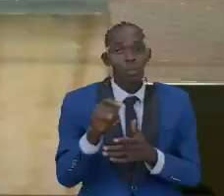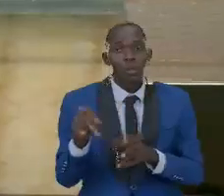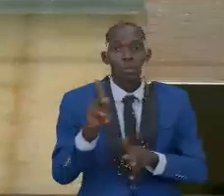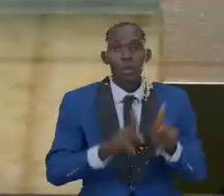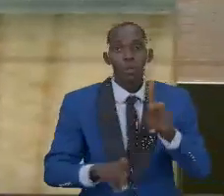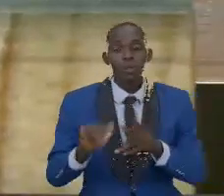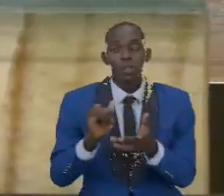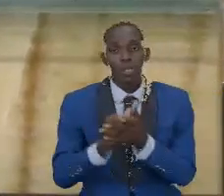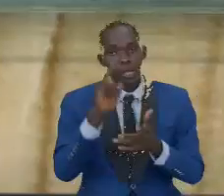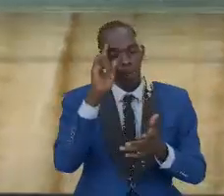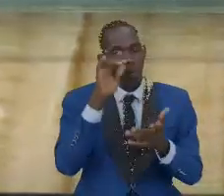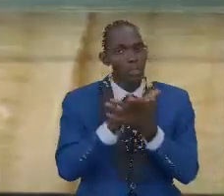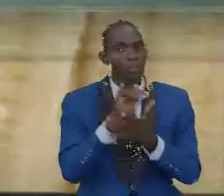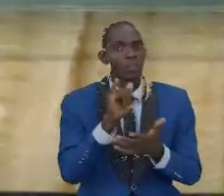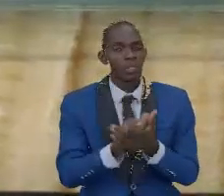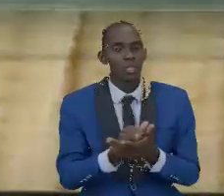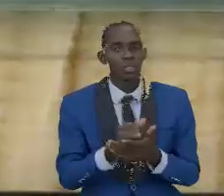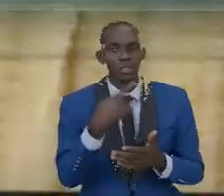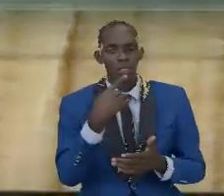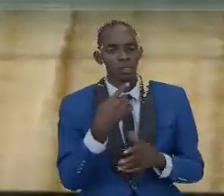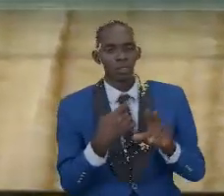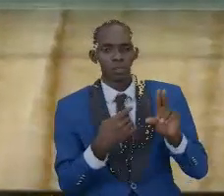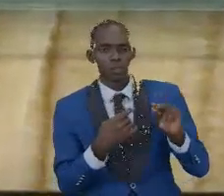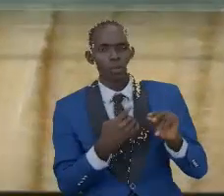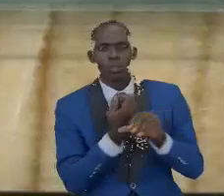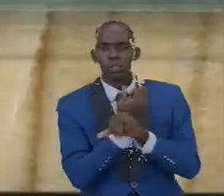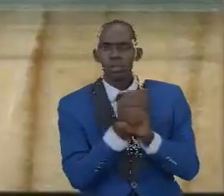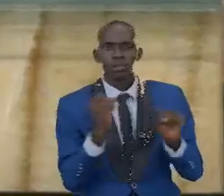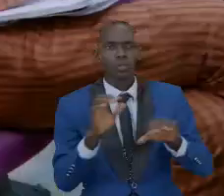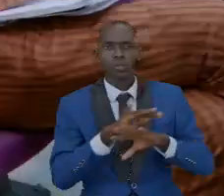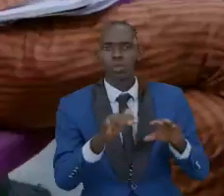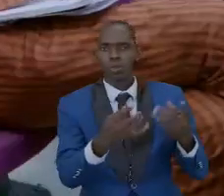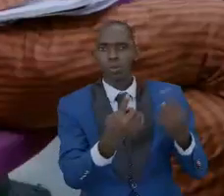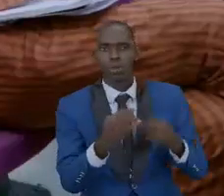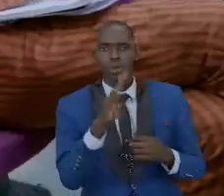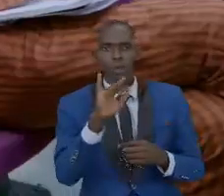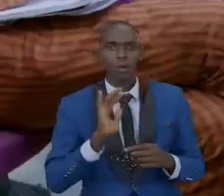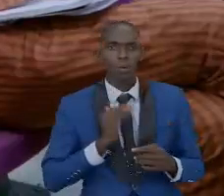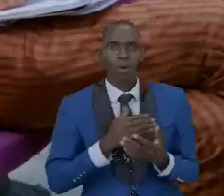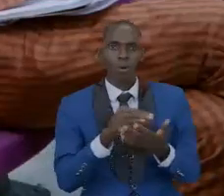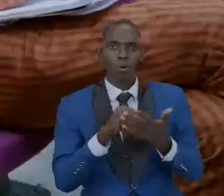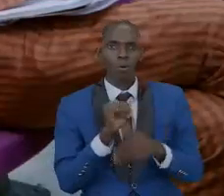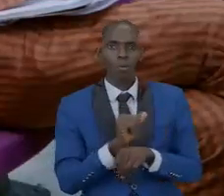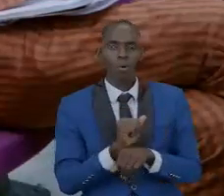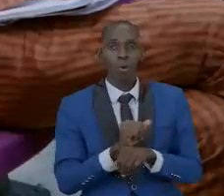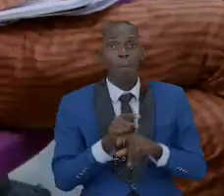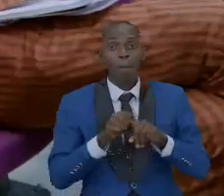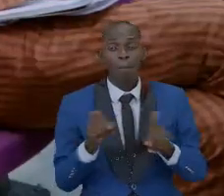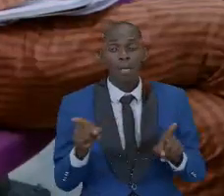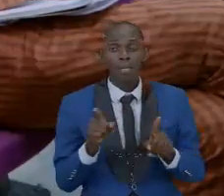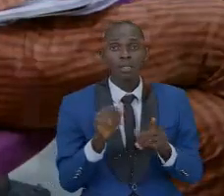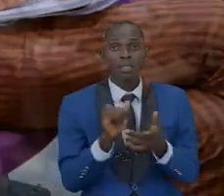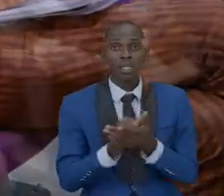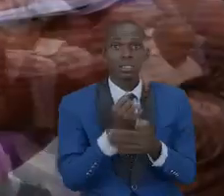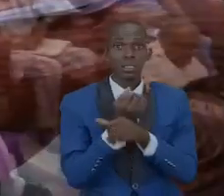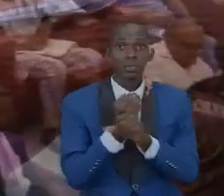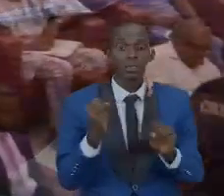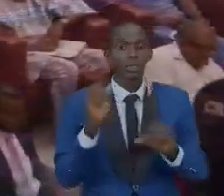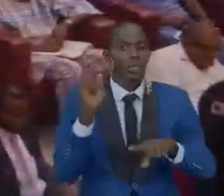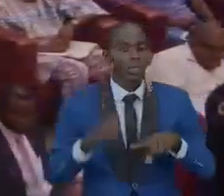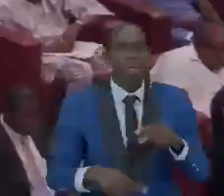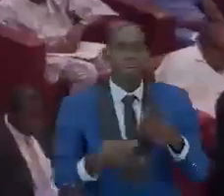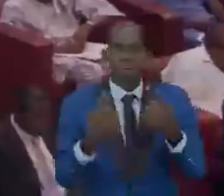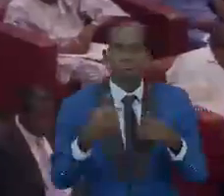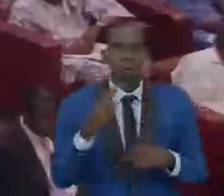no salvation does not come by our own works that justification cannot come by